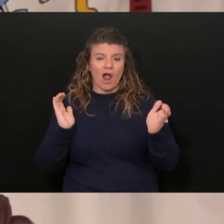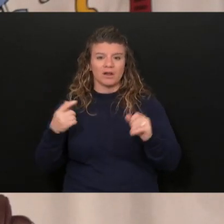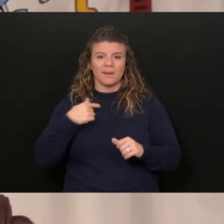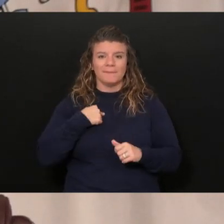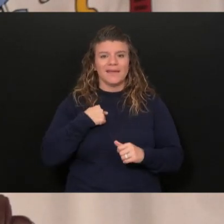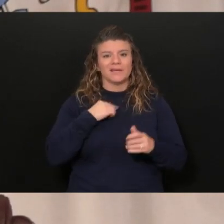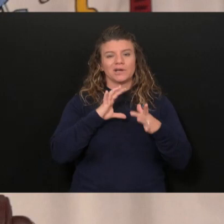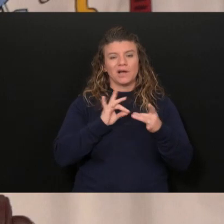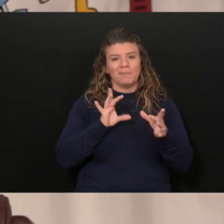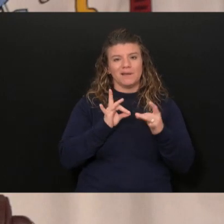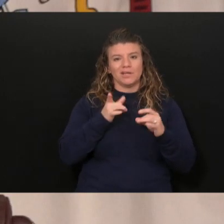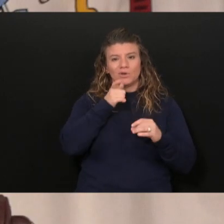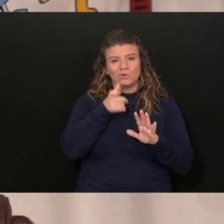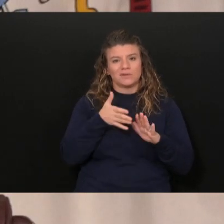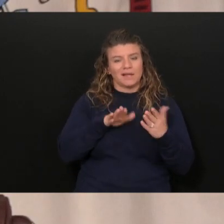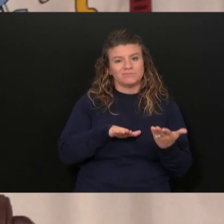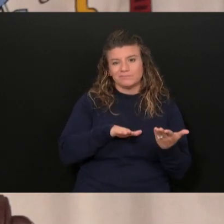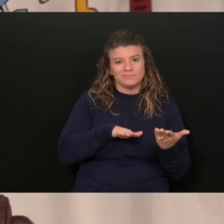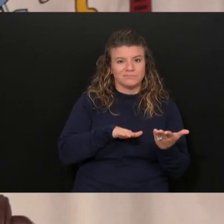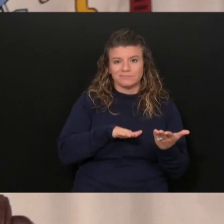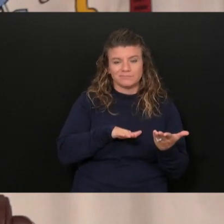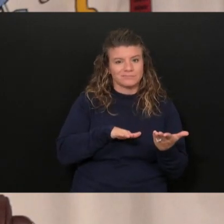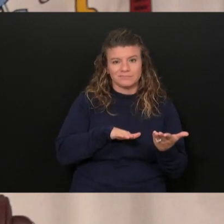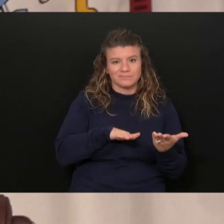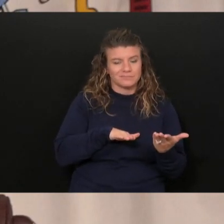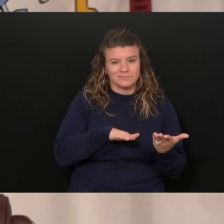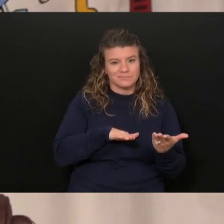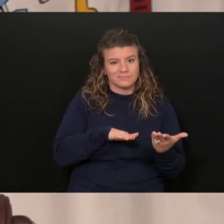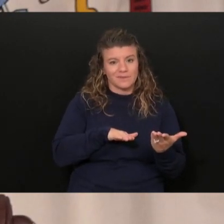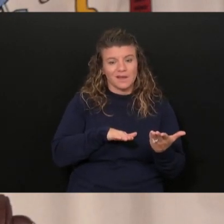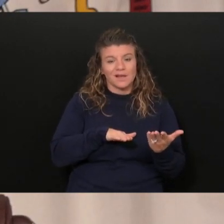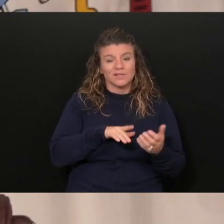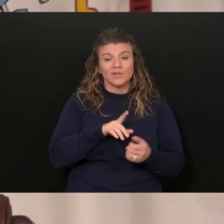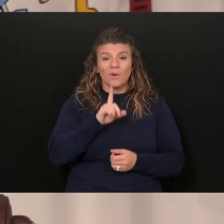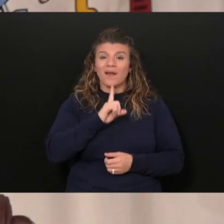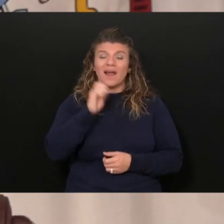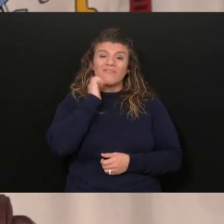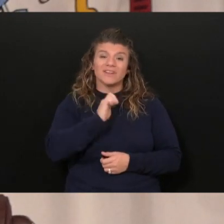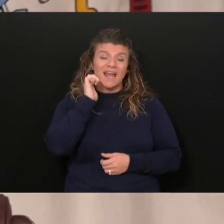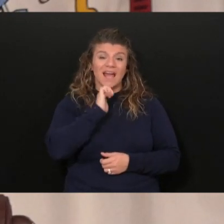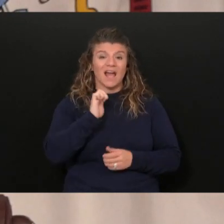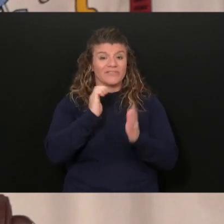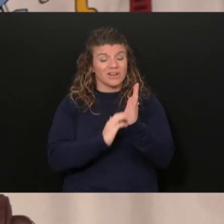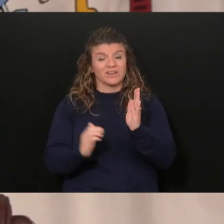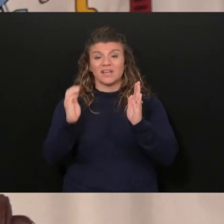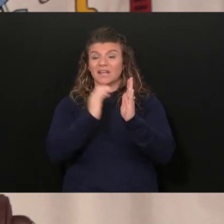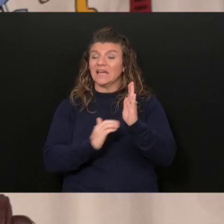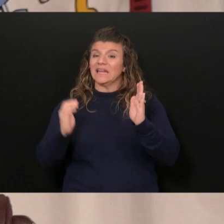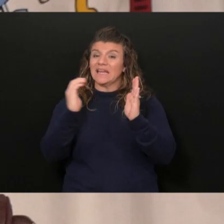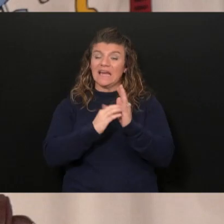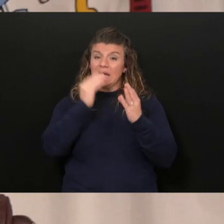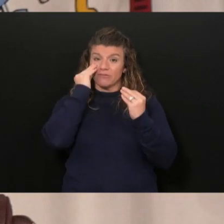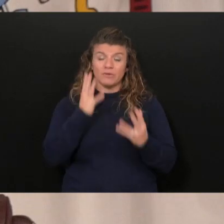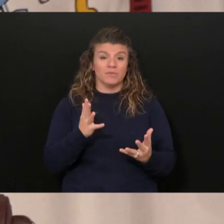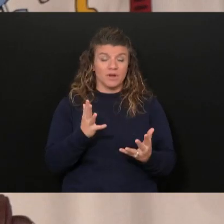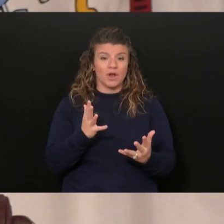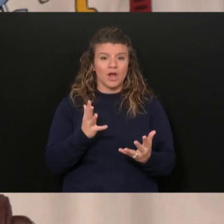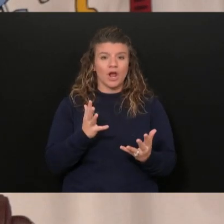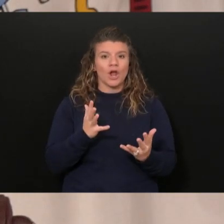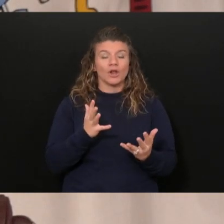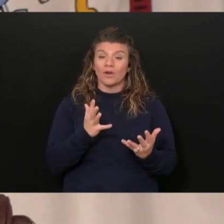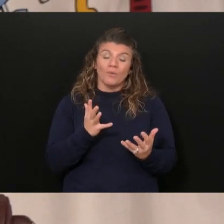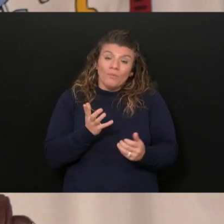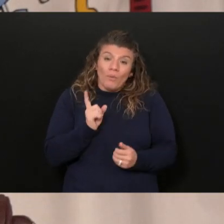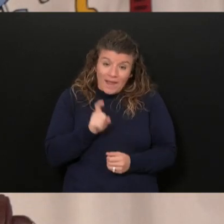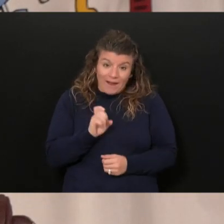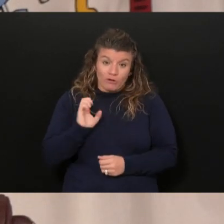lost 5 West Virginians. So, at the end of the day, I tell you over and over and over, we got to go back to